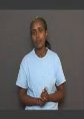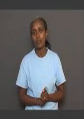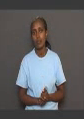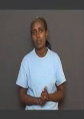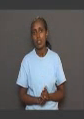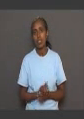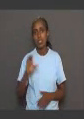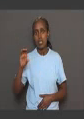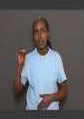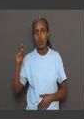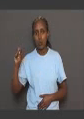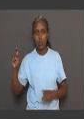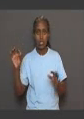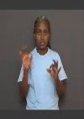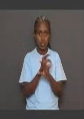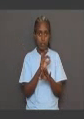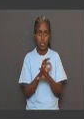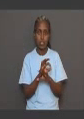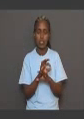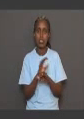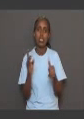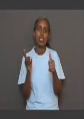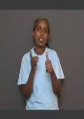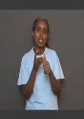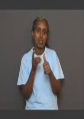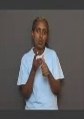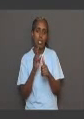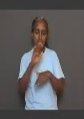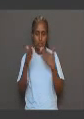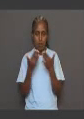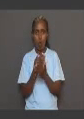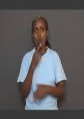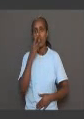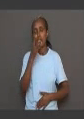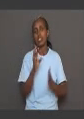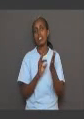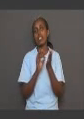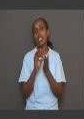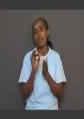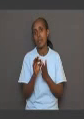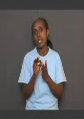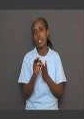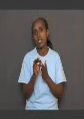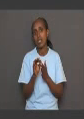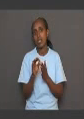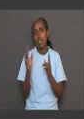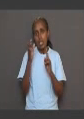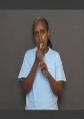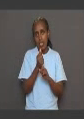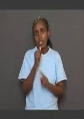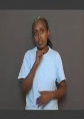For the cotangent function, the domain is all real numbers,